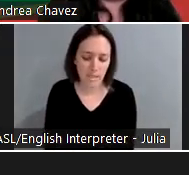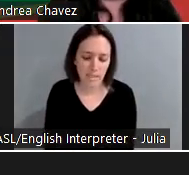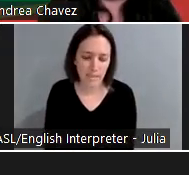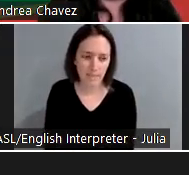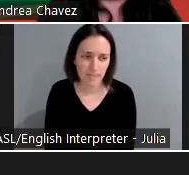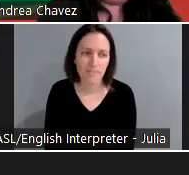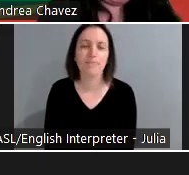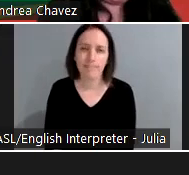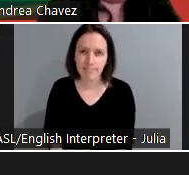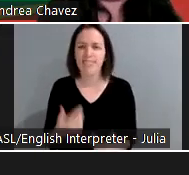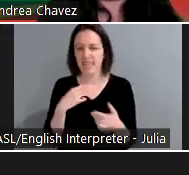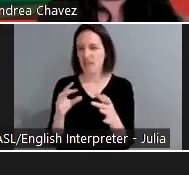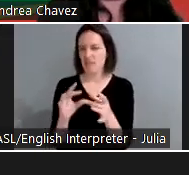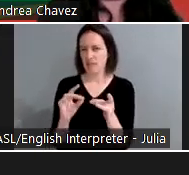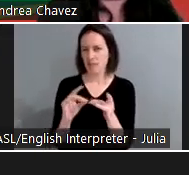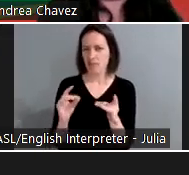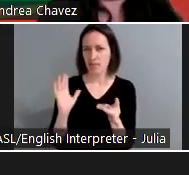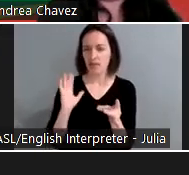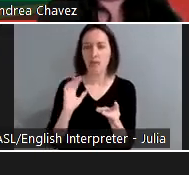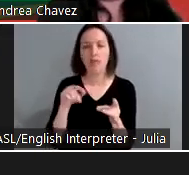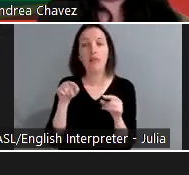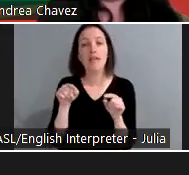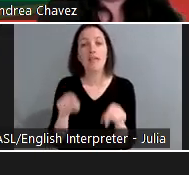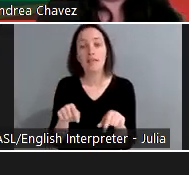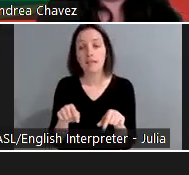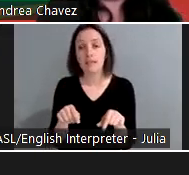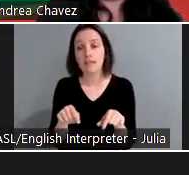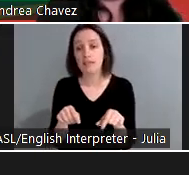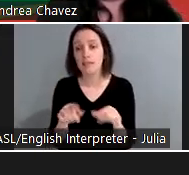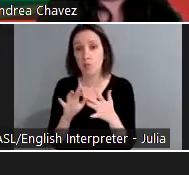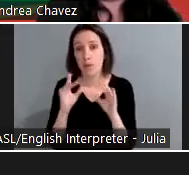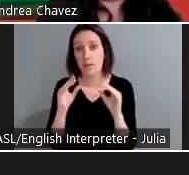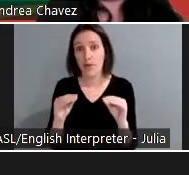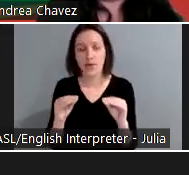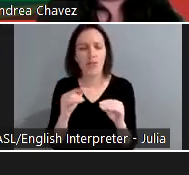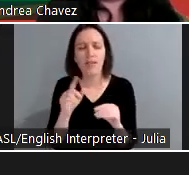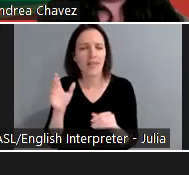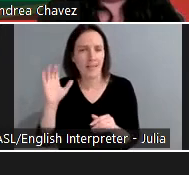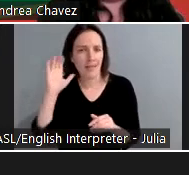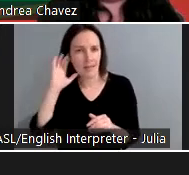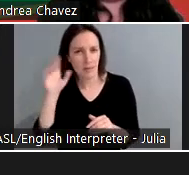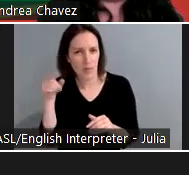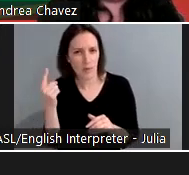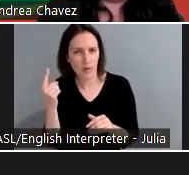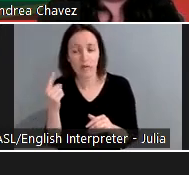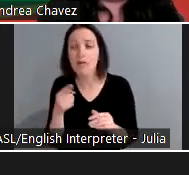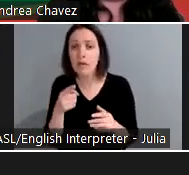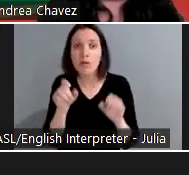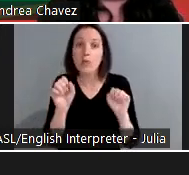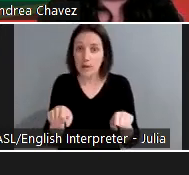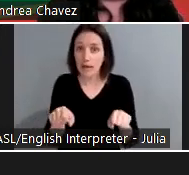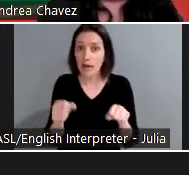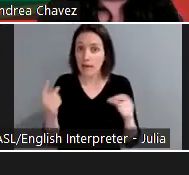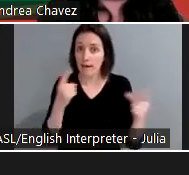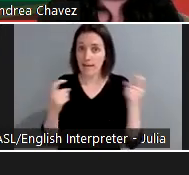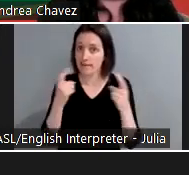And as I mentioned, this webinar is in listen only, but we are providing a way for you all to ask questions. The chat box